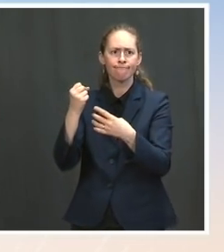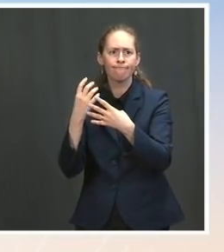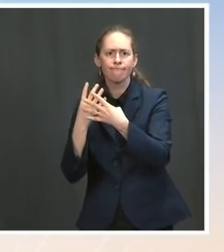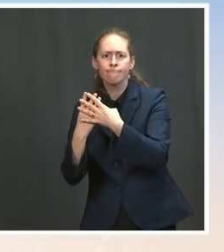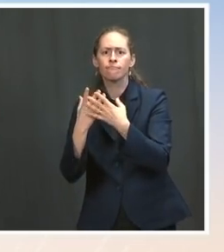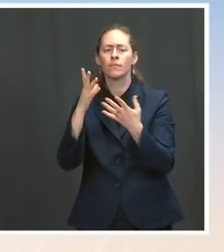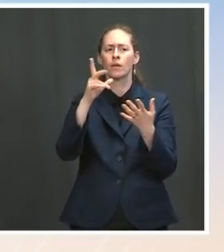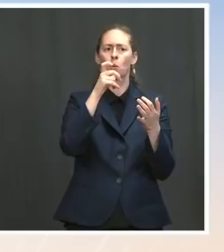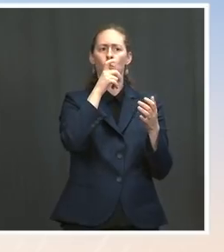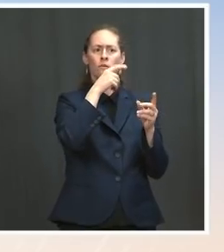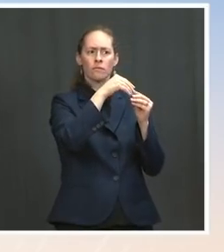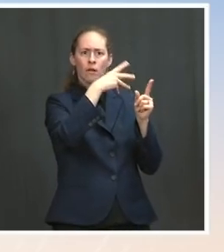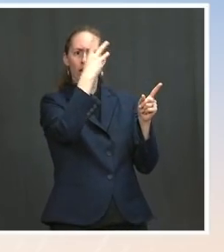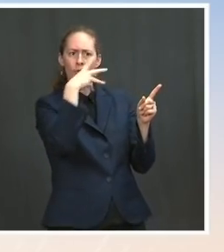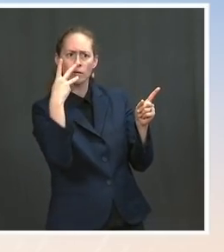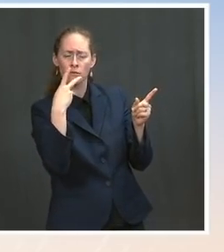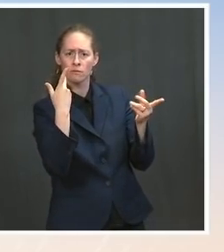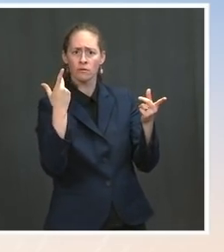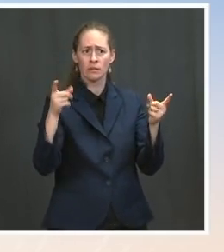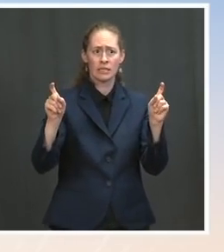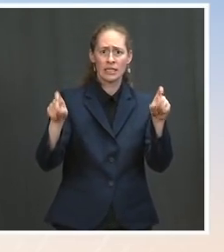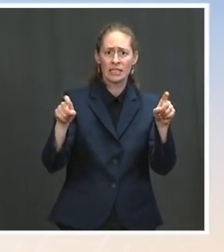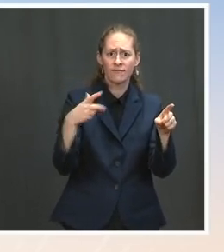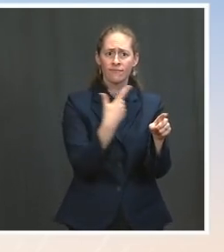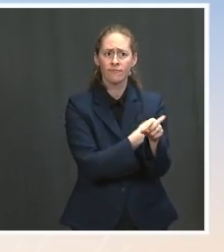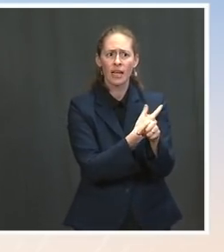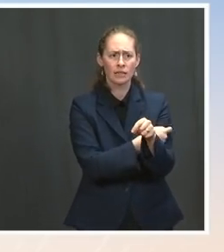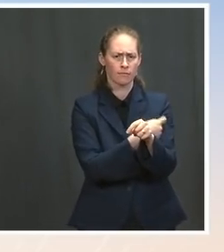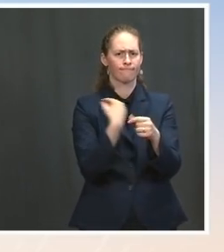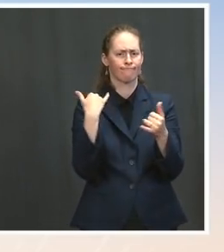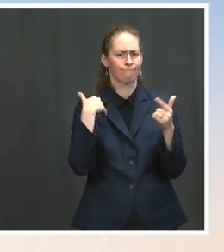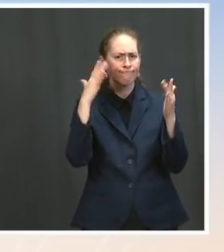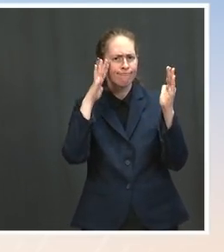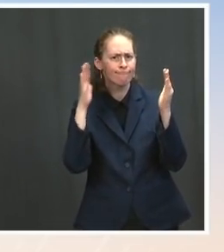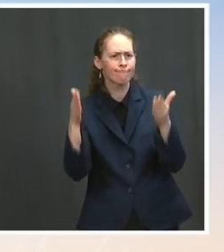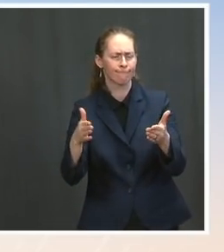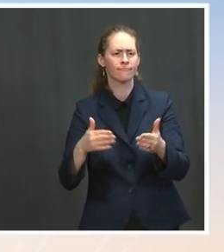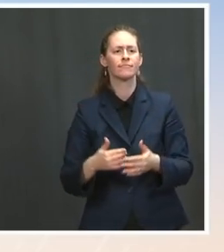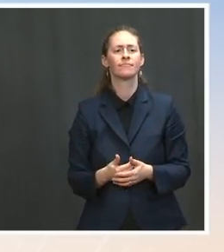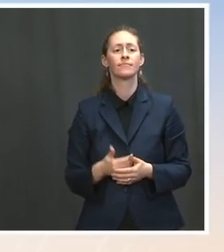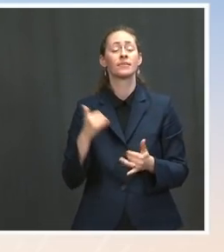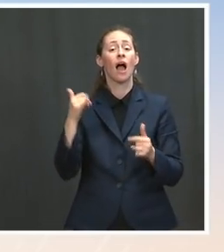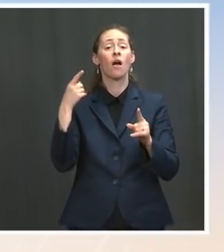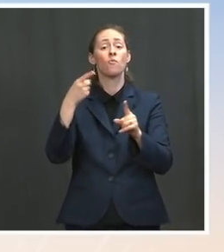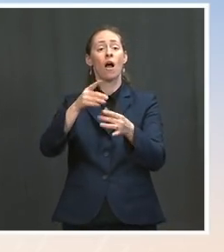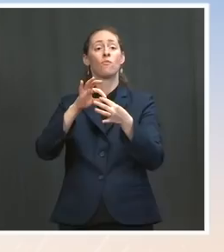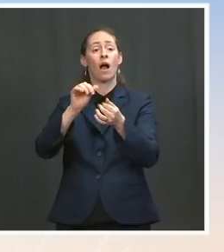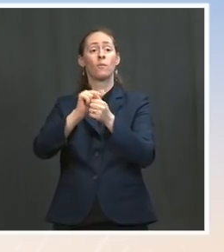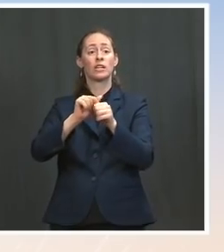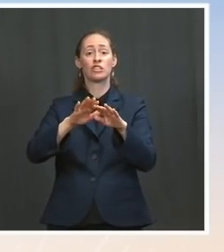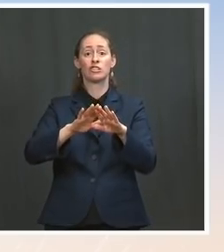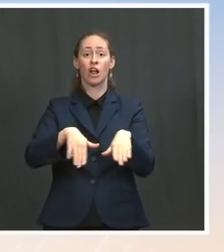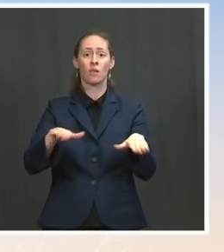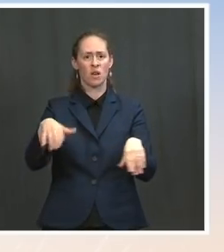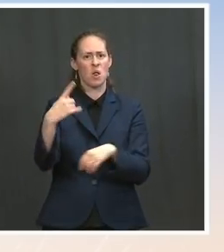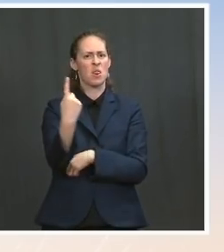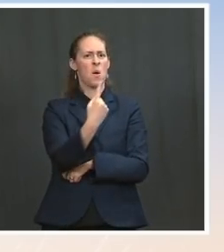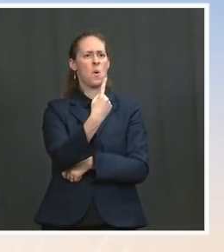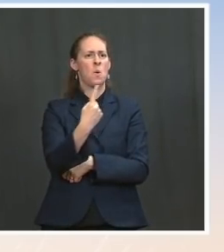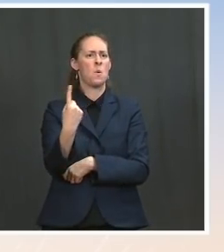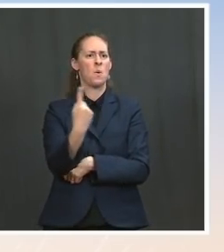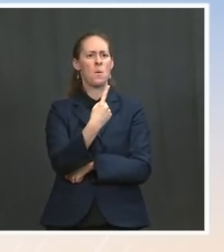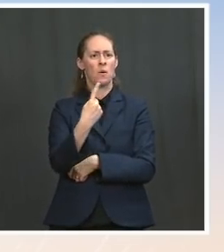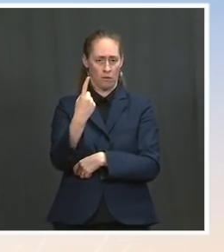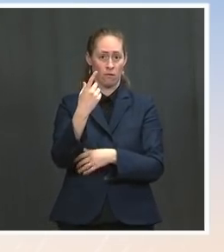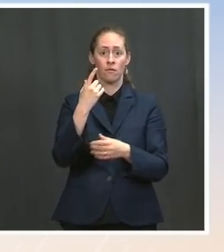allocations. But it is a focus and a priority. In terms of unaccompanied minors, some eligible unaccompanied children have already received a